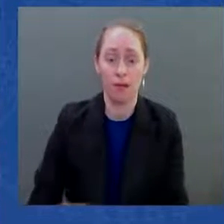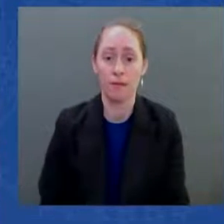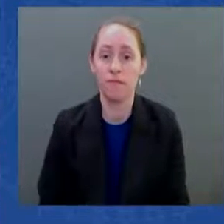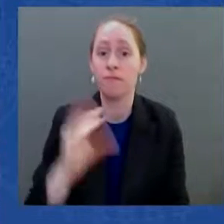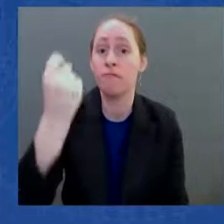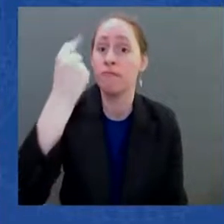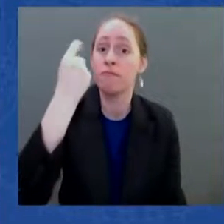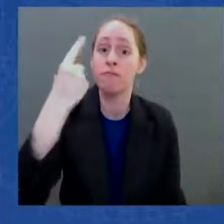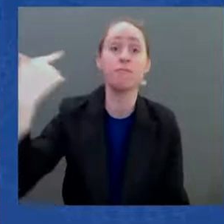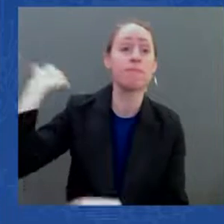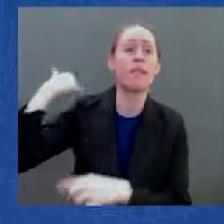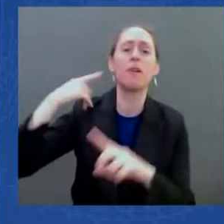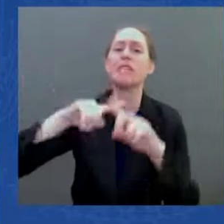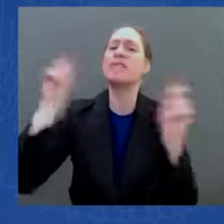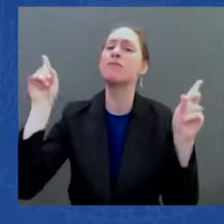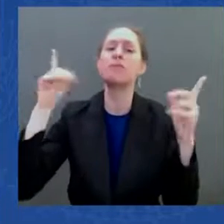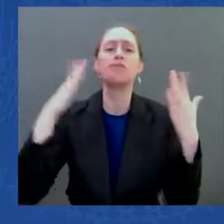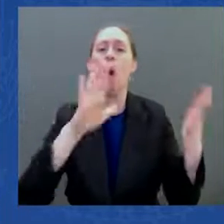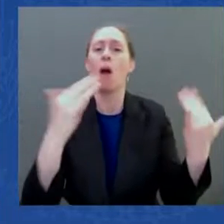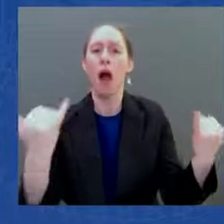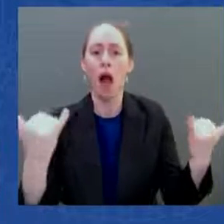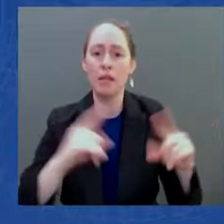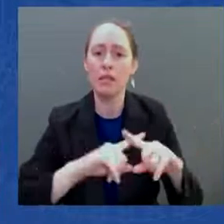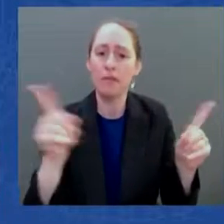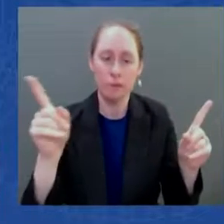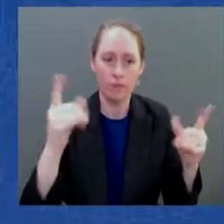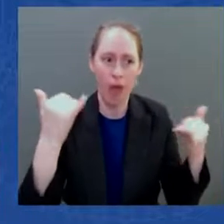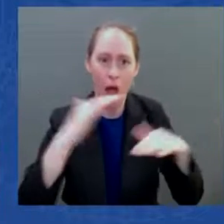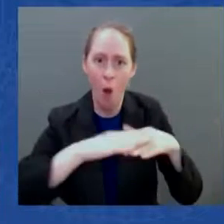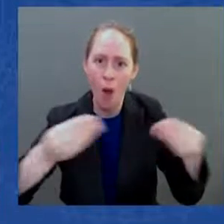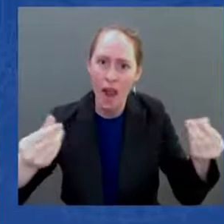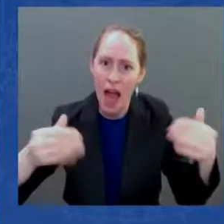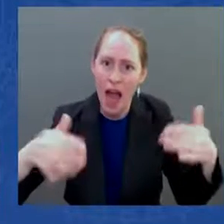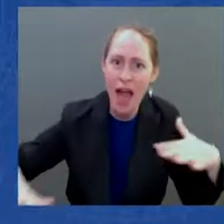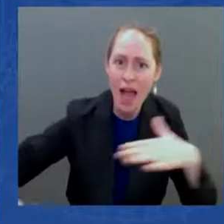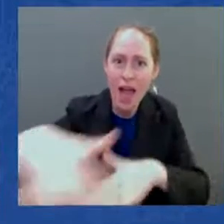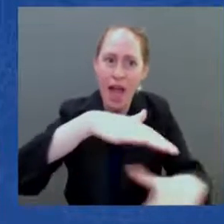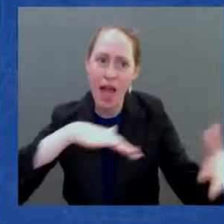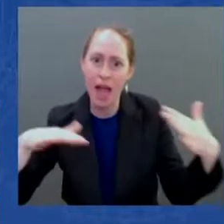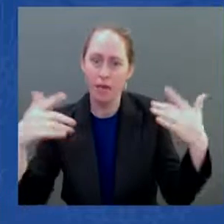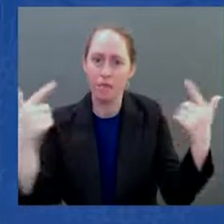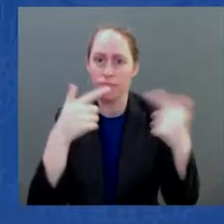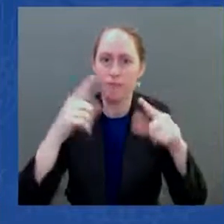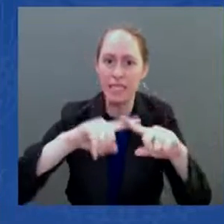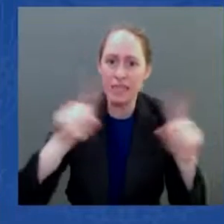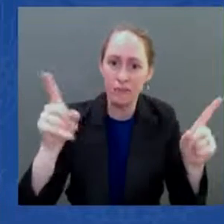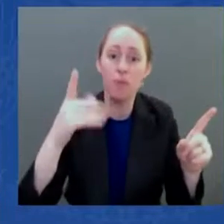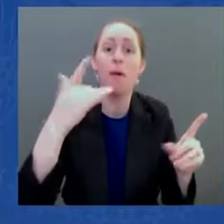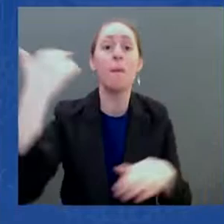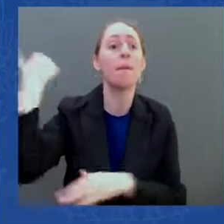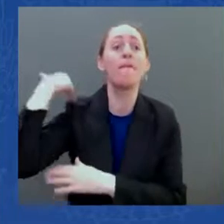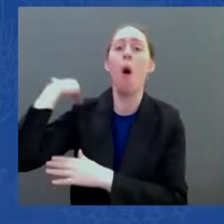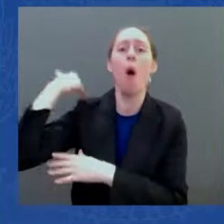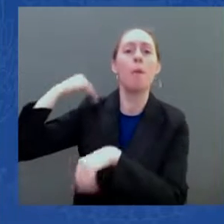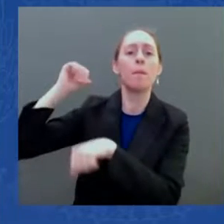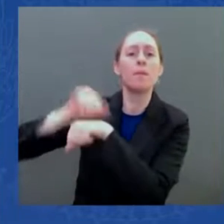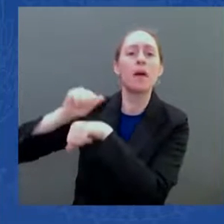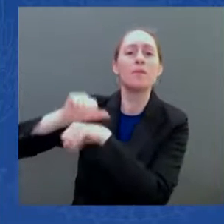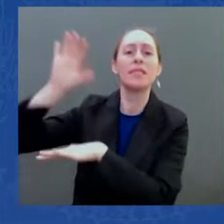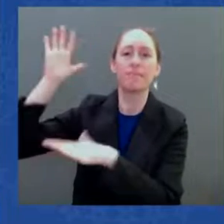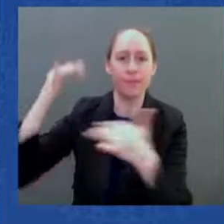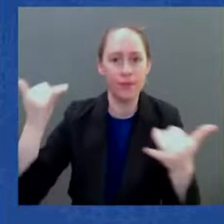not in the mountains, and it requires different kinds of weapons to be more effective. Today, I'm announcing another